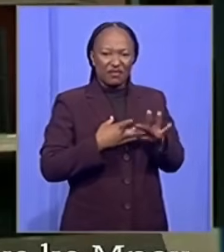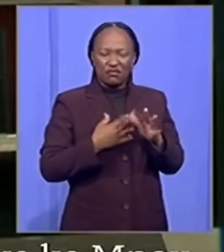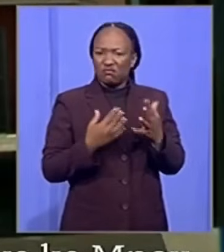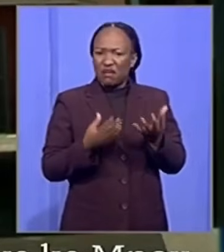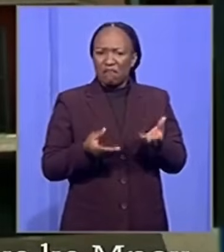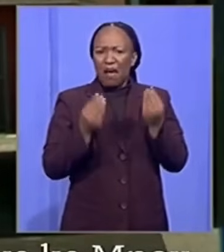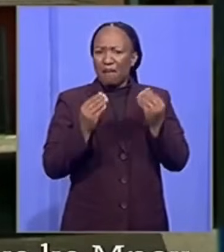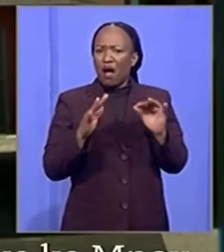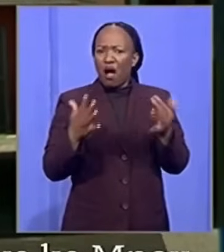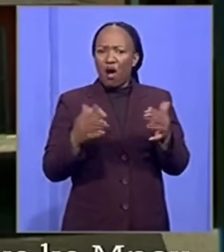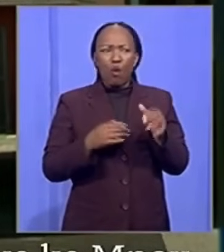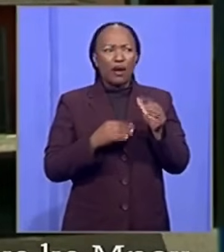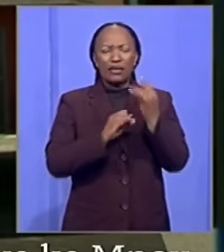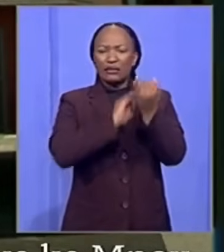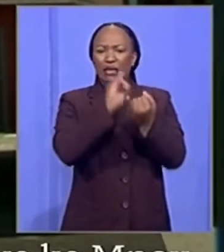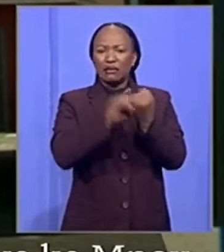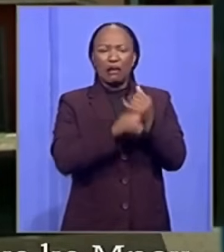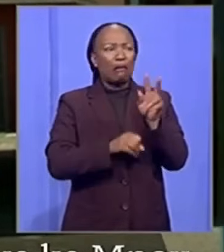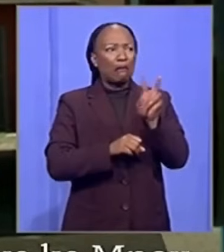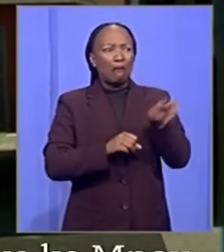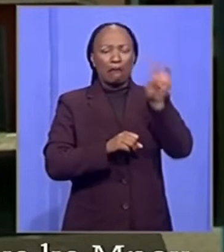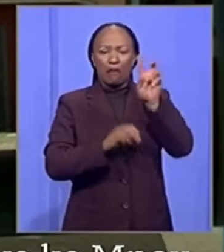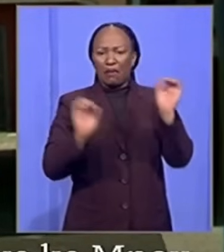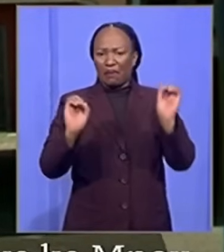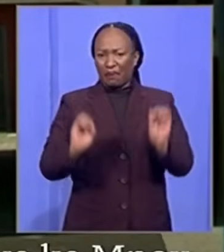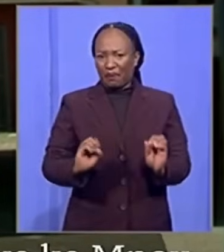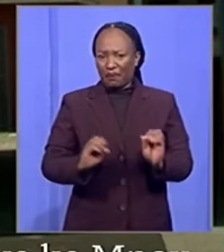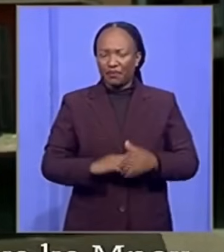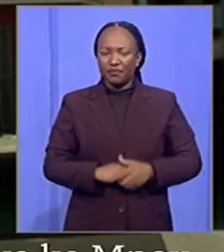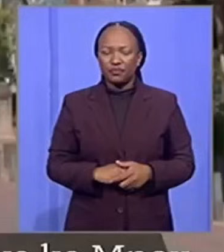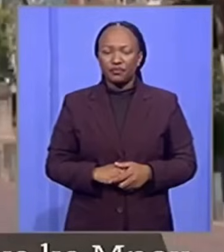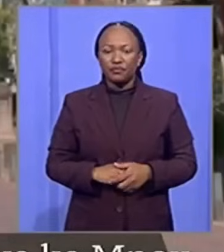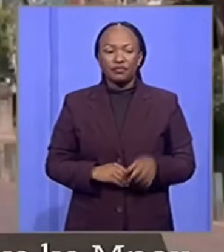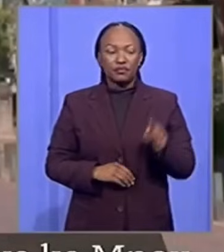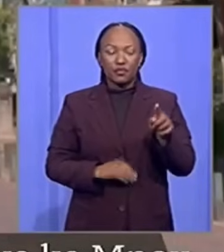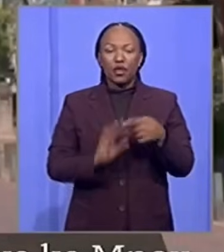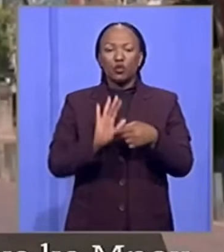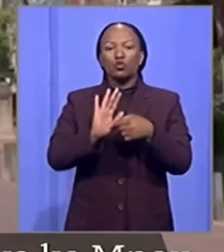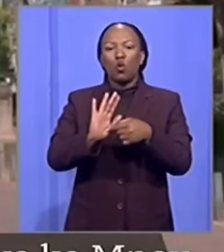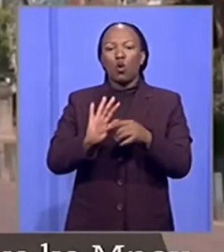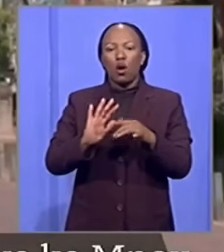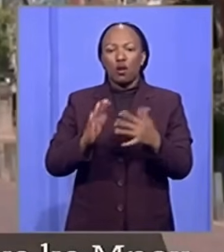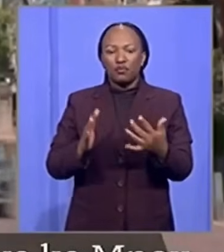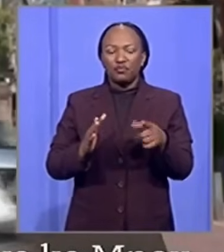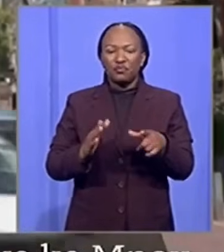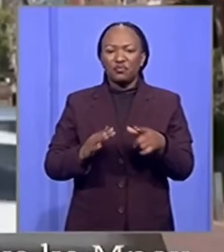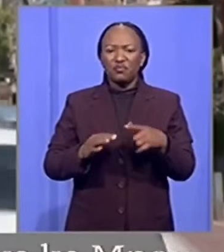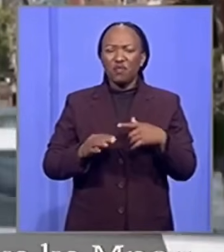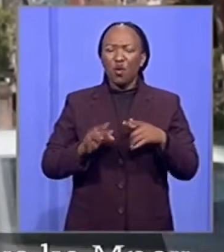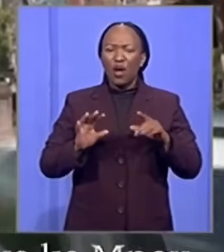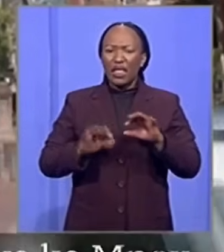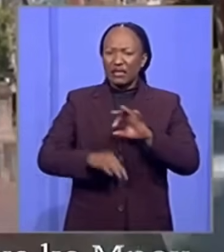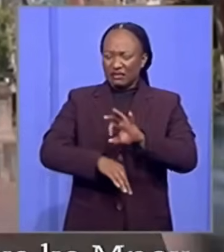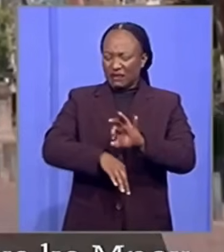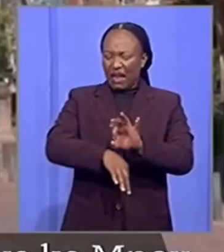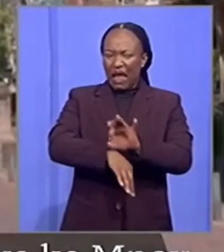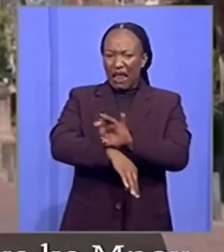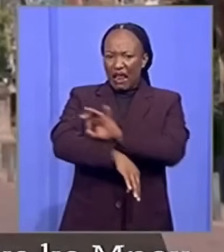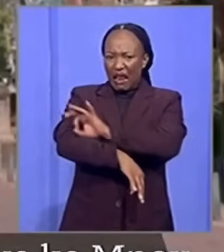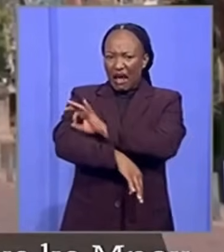sa kena maetong a malelele pejana. Matshwao a tshwaetso ena a kenyeletsa makgopo a maqhanyatsa le hlooho